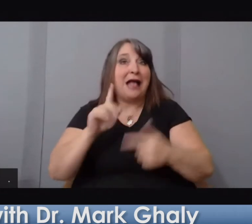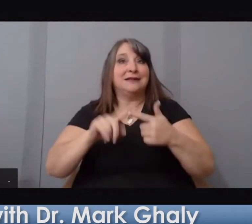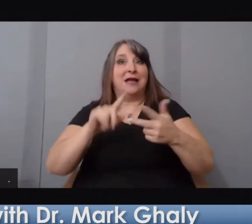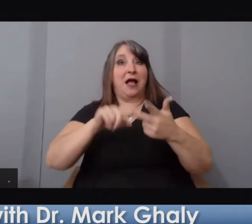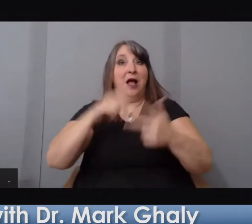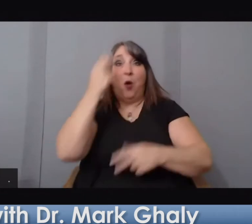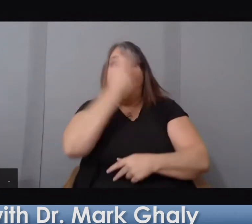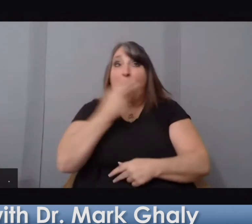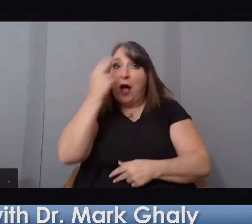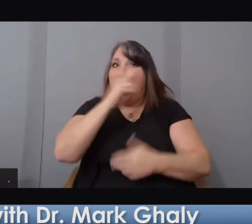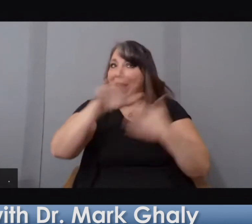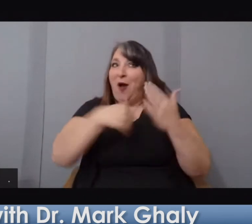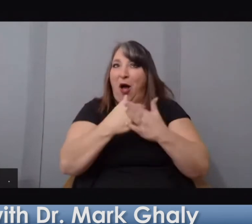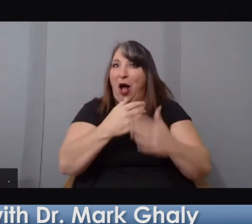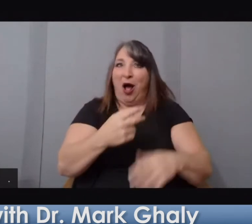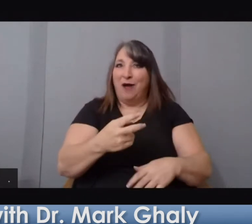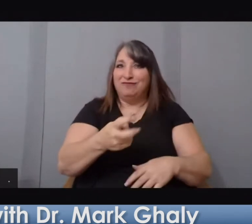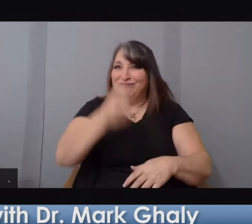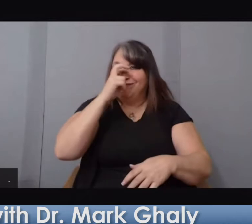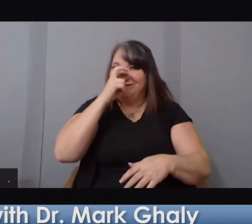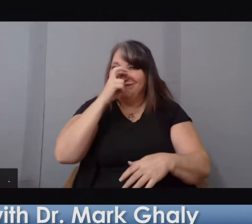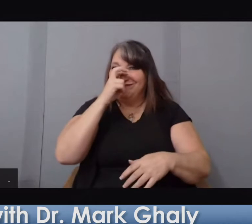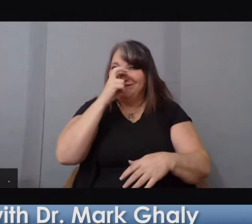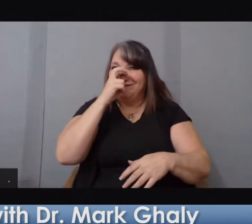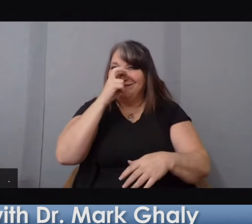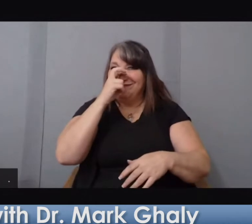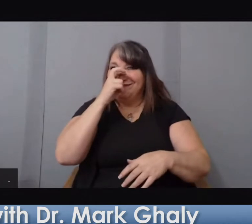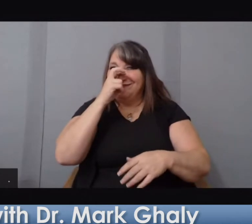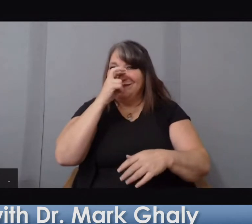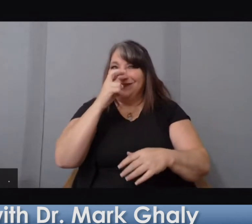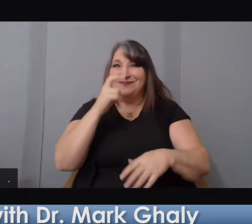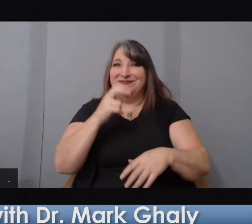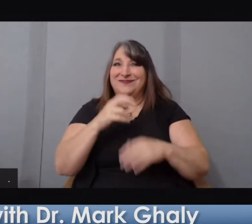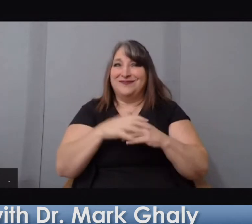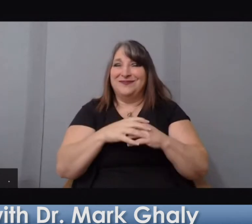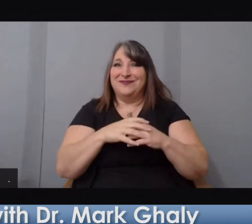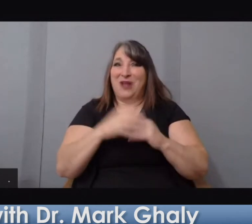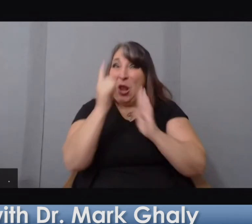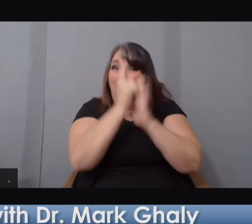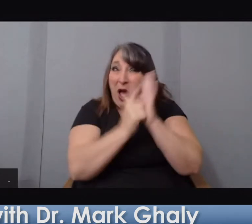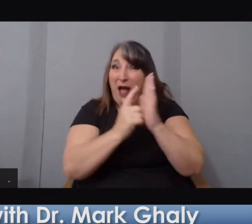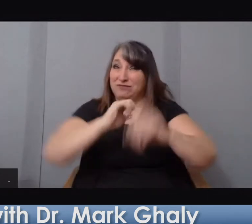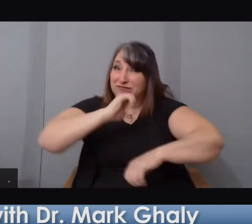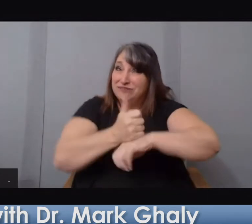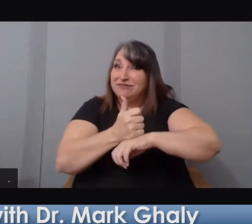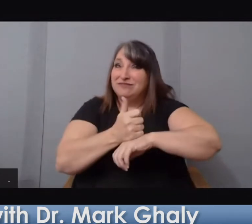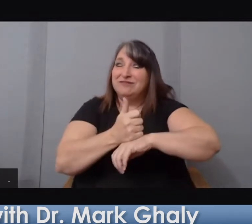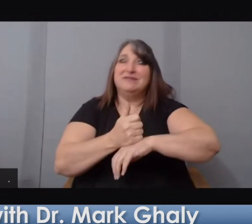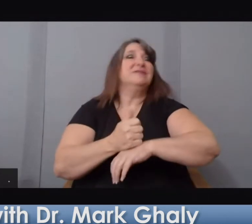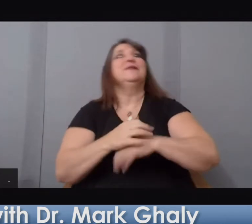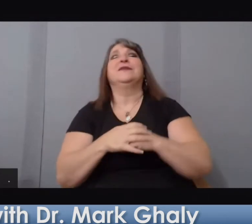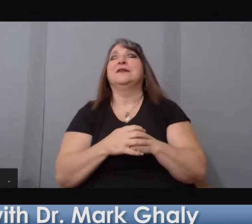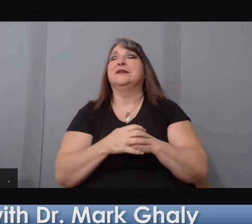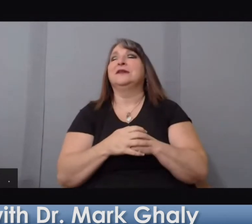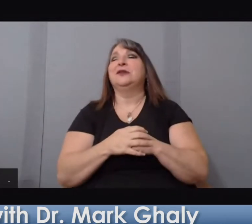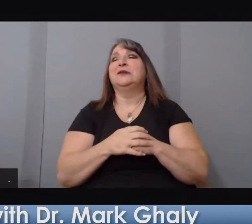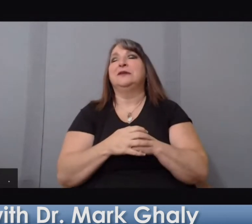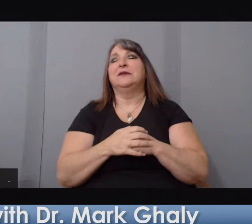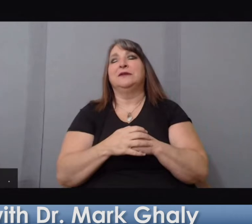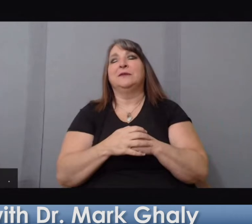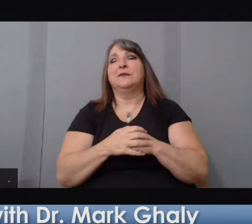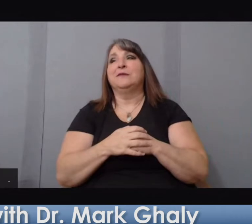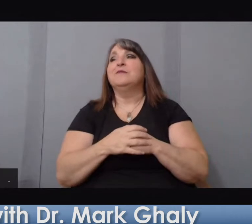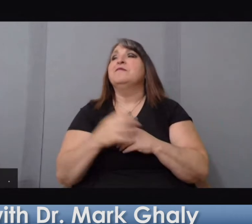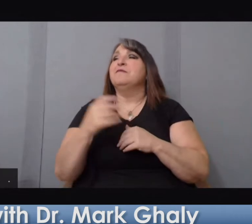country? Yeah, I think, look, we have for many weeks understood